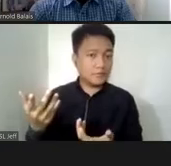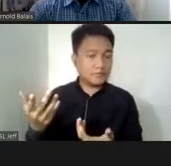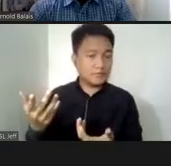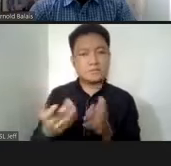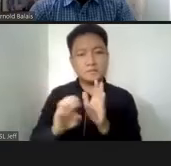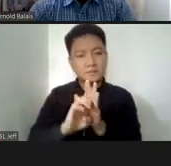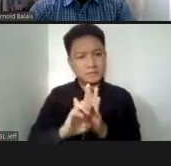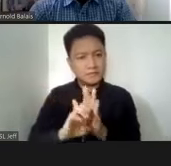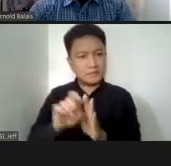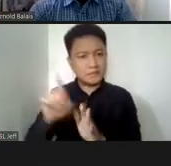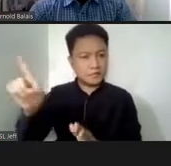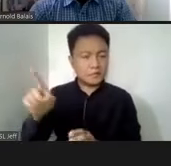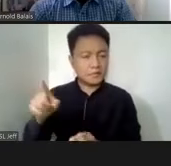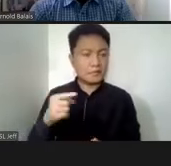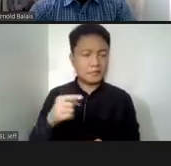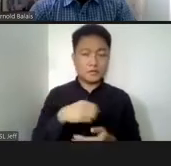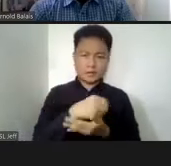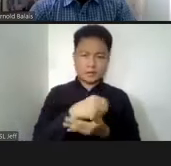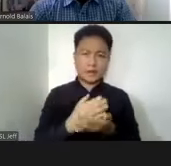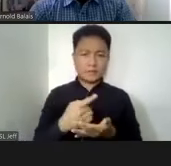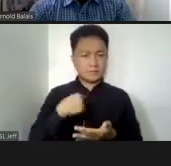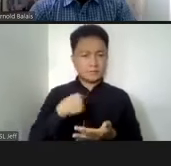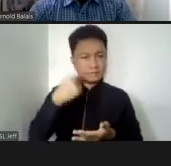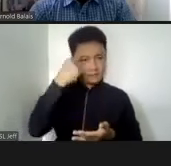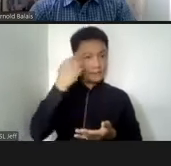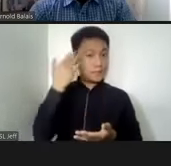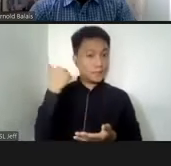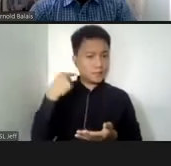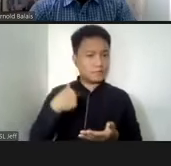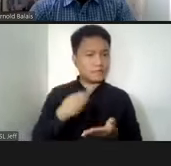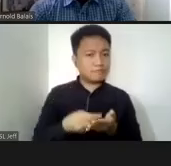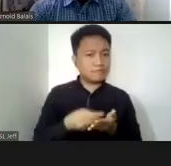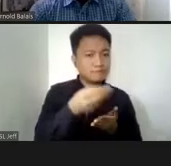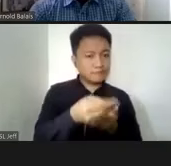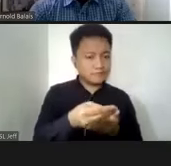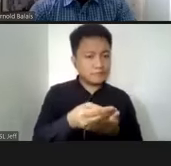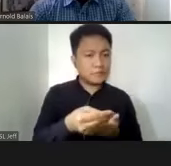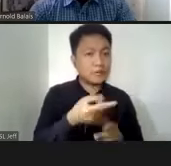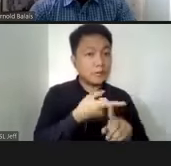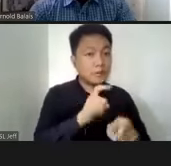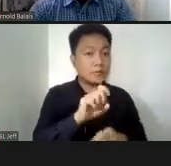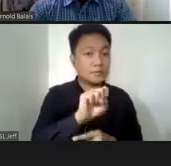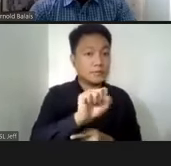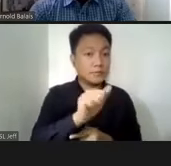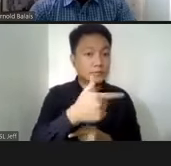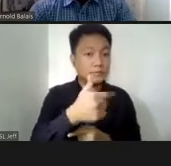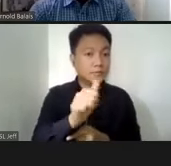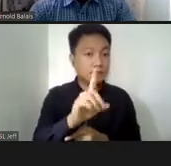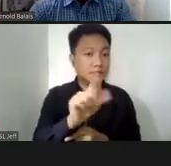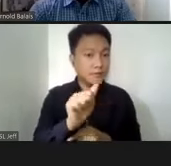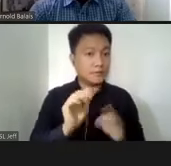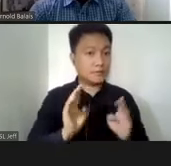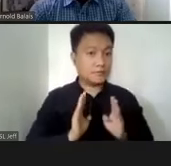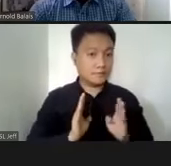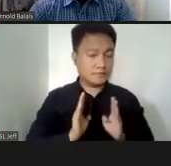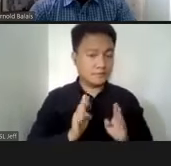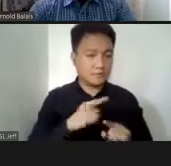local farmers. Ms. Georgie, what do you think, what are the initiatives that are being done about this this